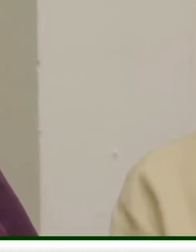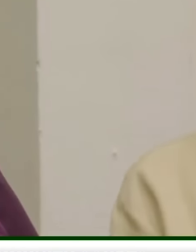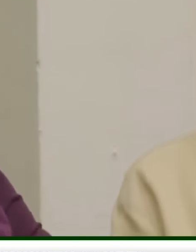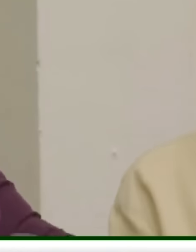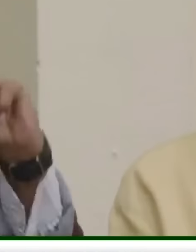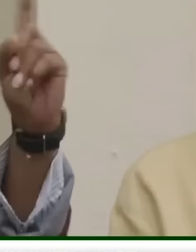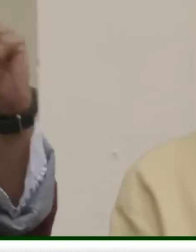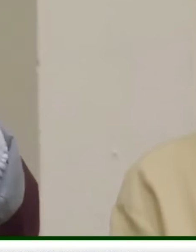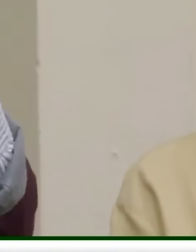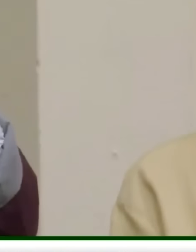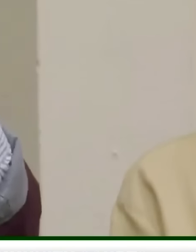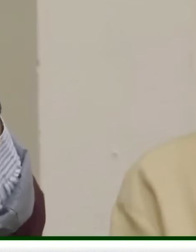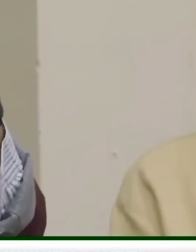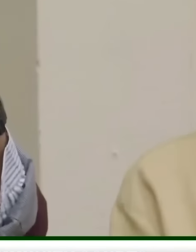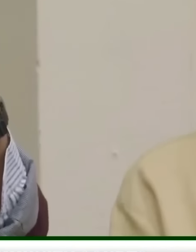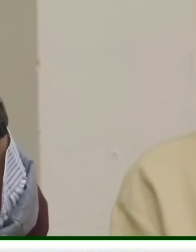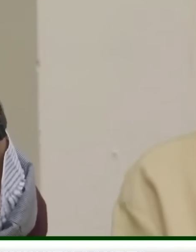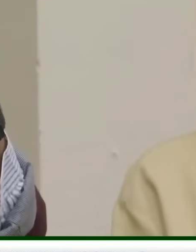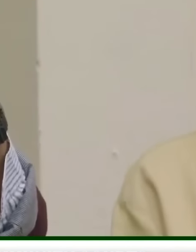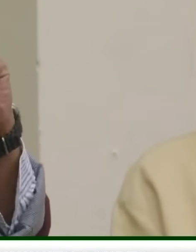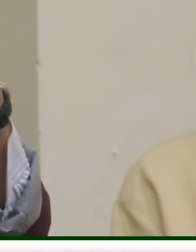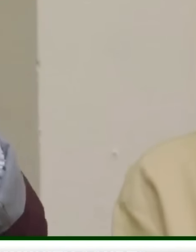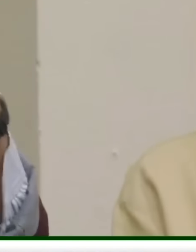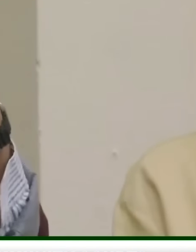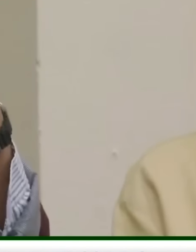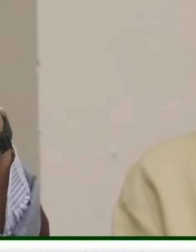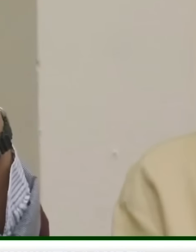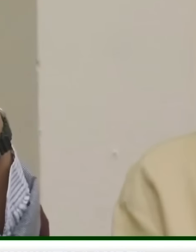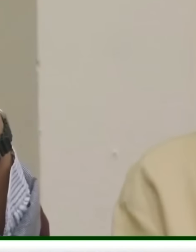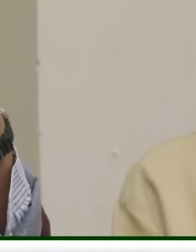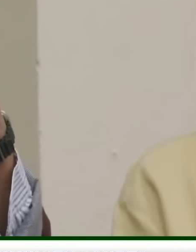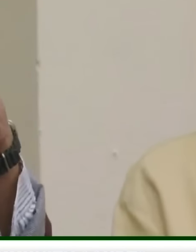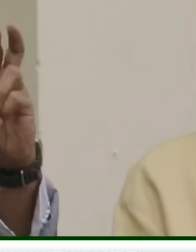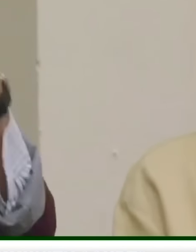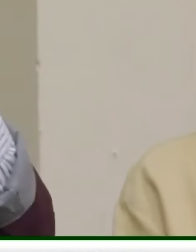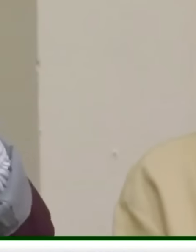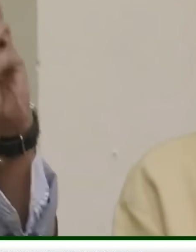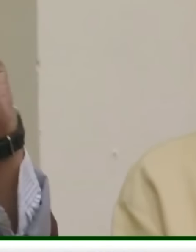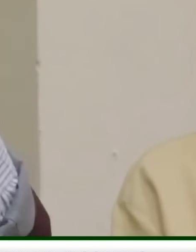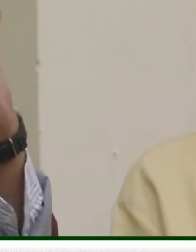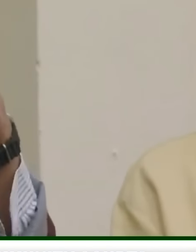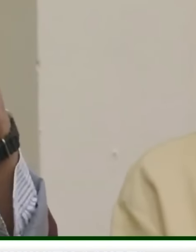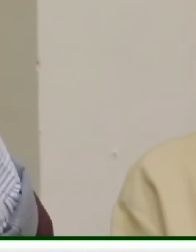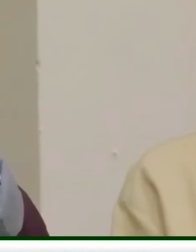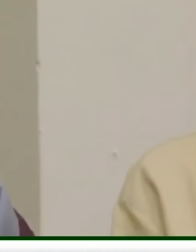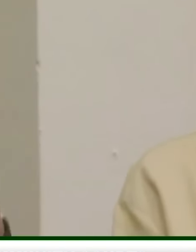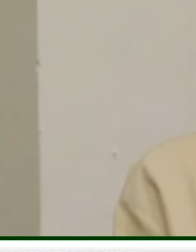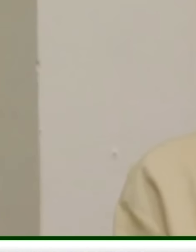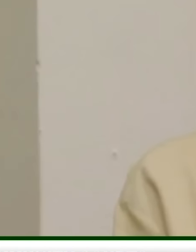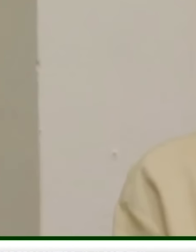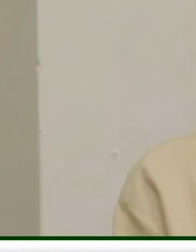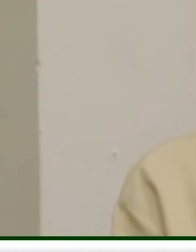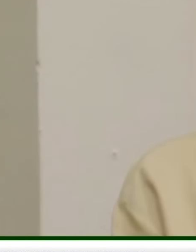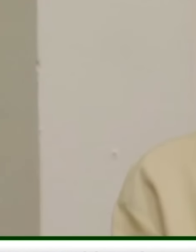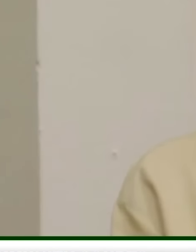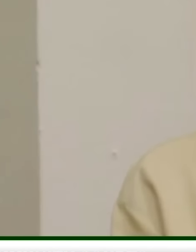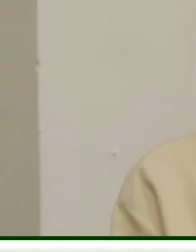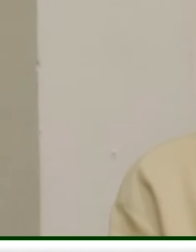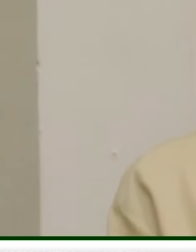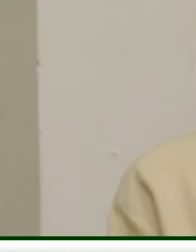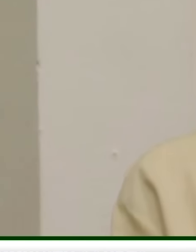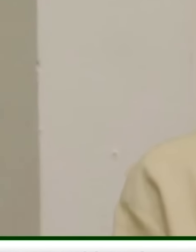me. You heard me talk about the schools already, and the community centers, and indeed now the lights. Because